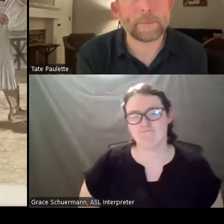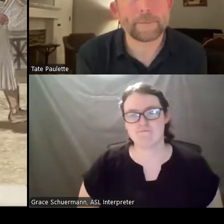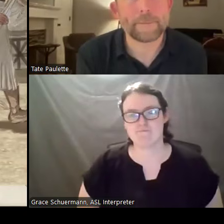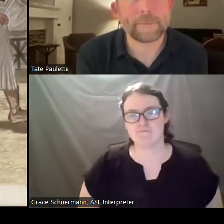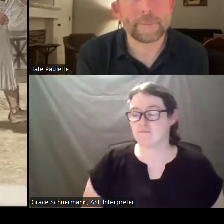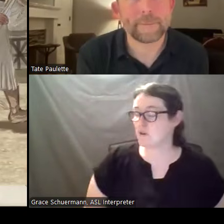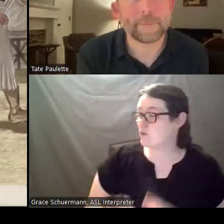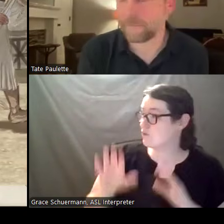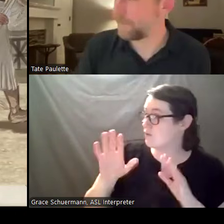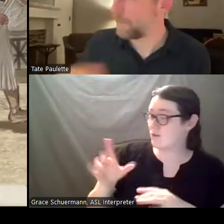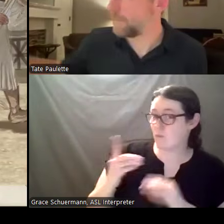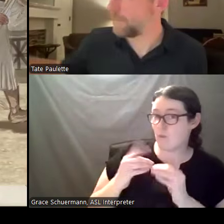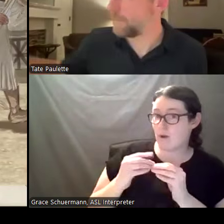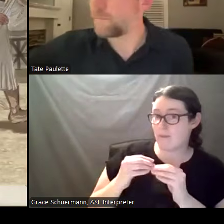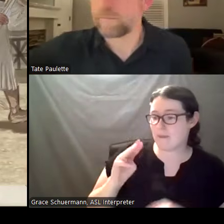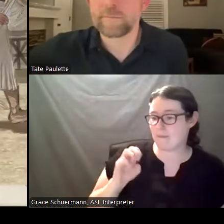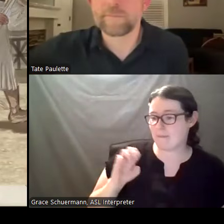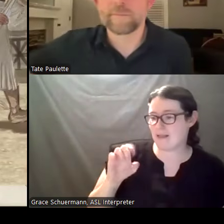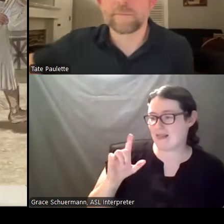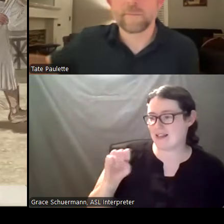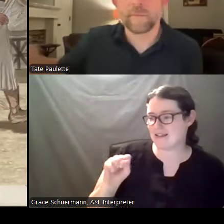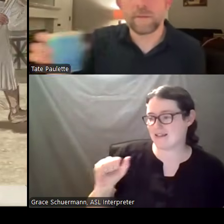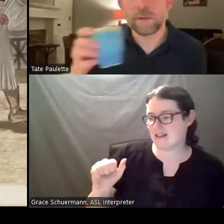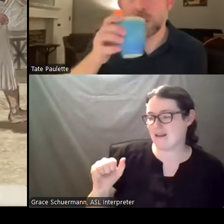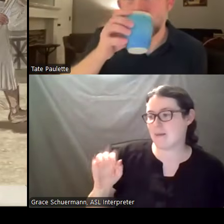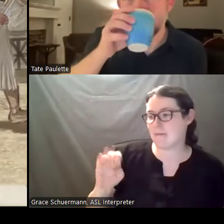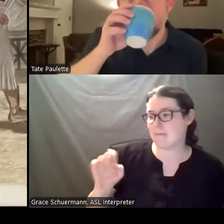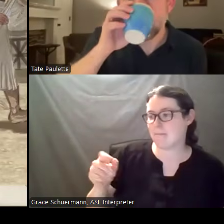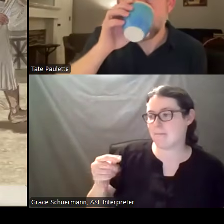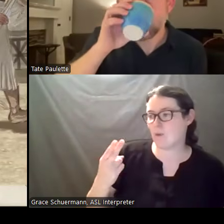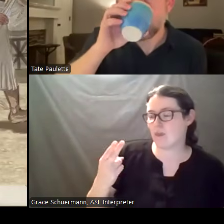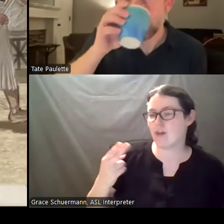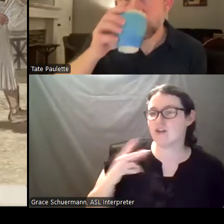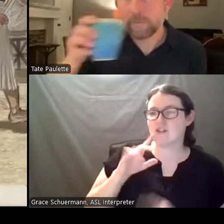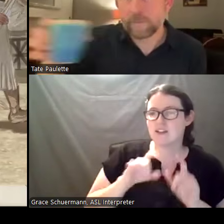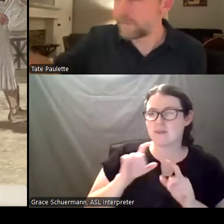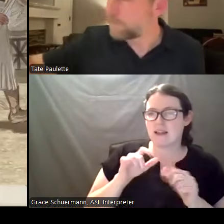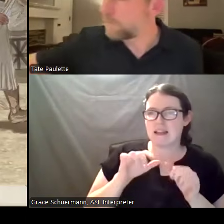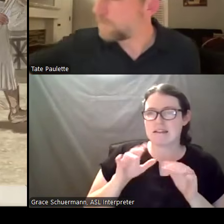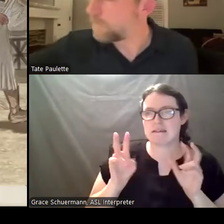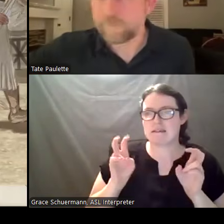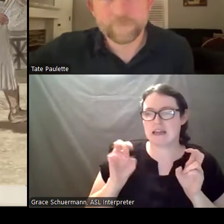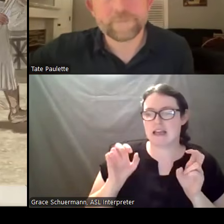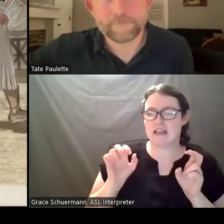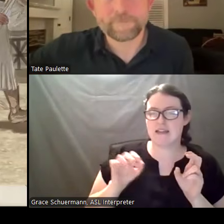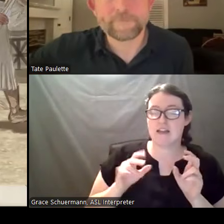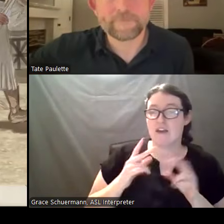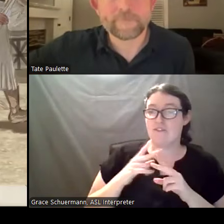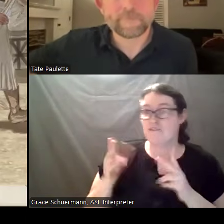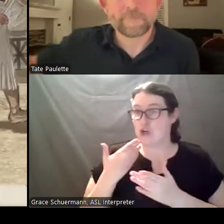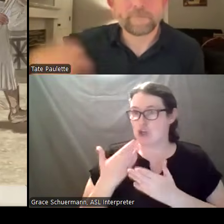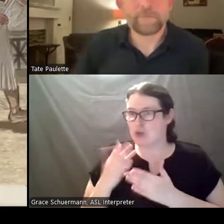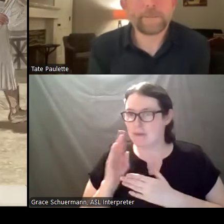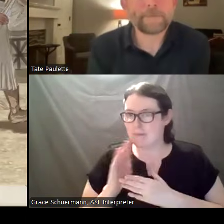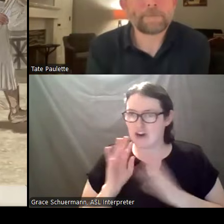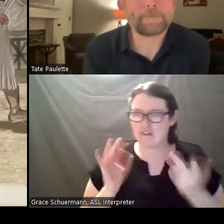Great. We have another one from Melissa Heller Booth. She's asking about the inferior beer versus the very fine beer, and if we know kind